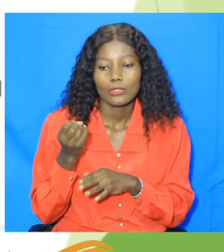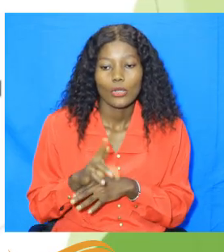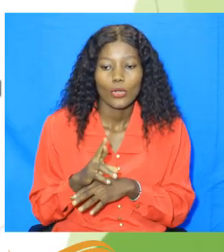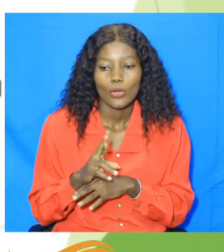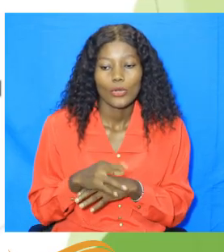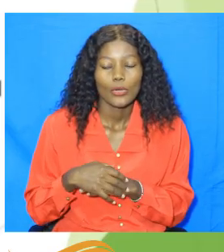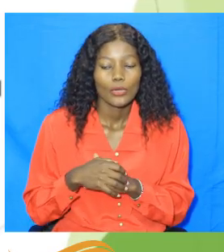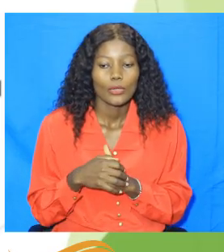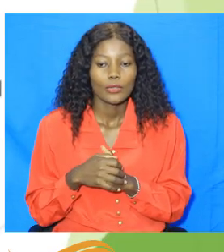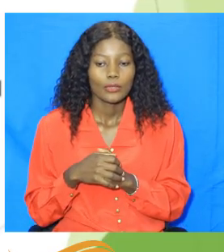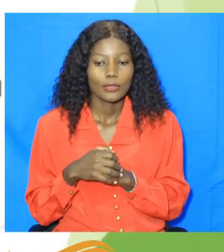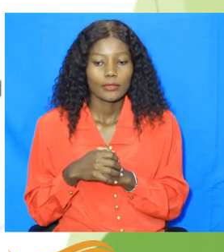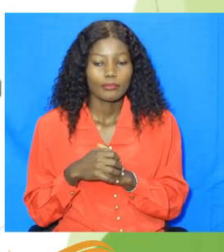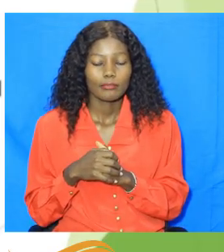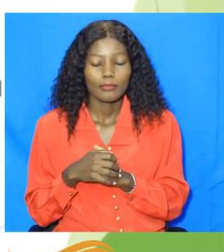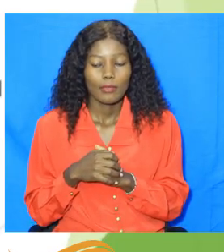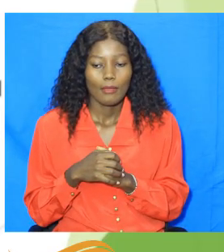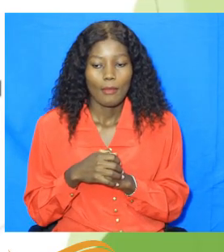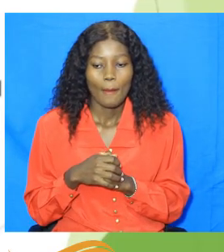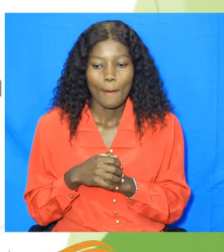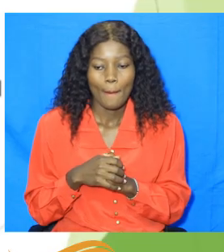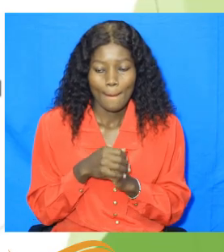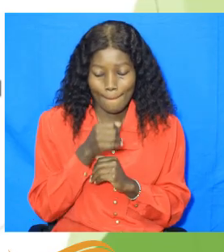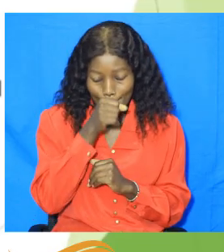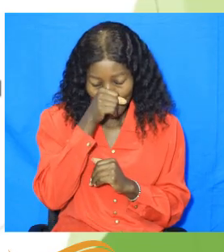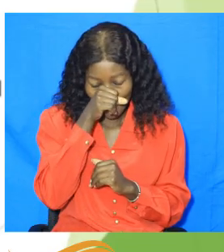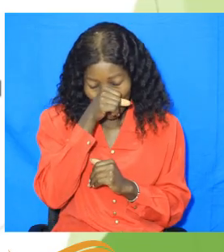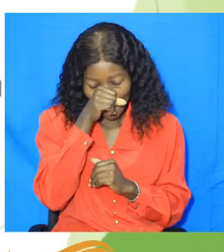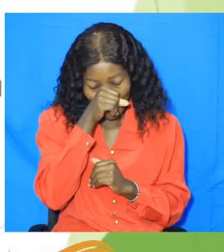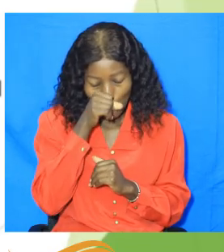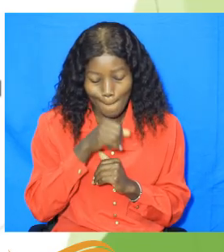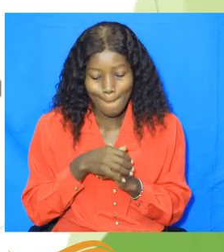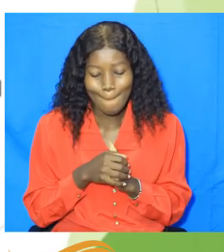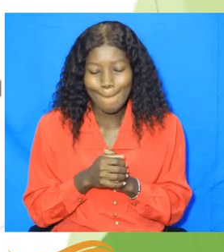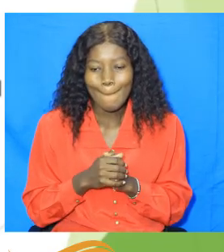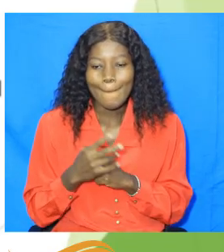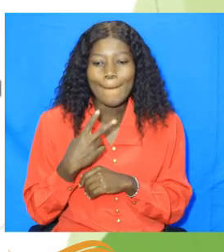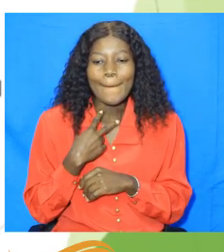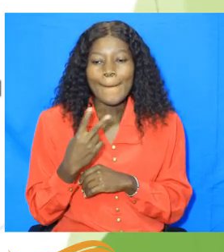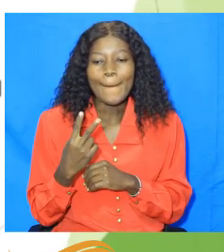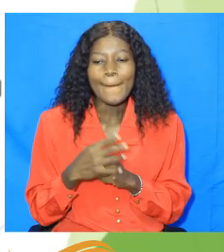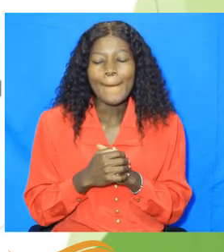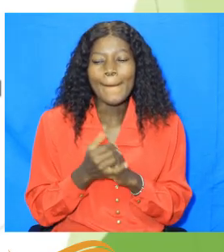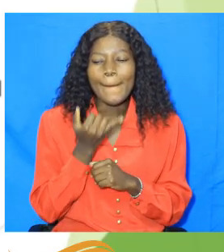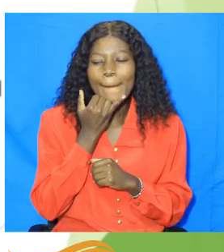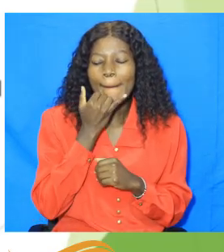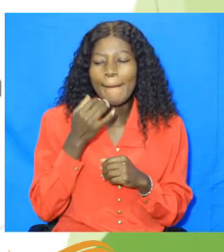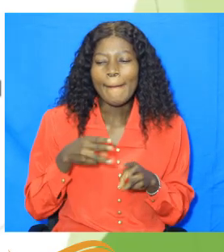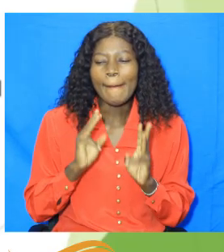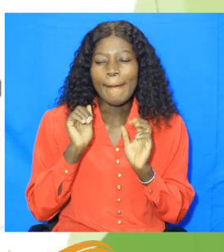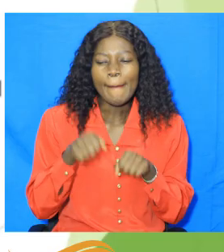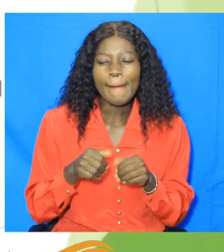inappropriate exhalation will lead to a disqualification. Then an athlete who has